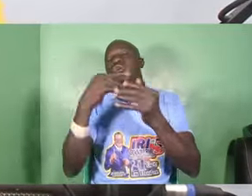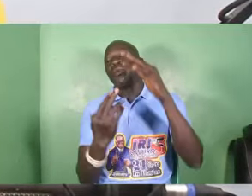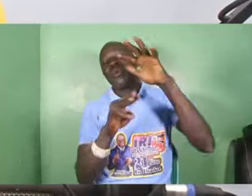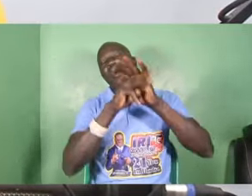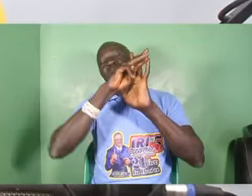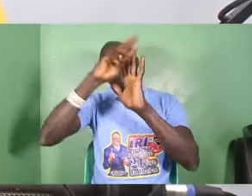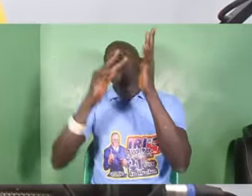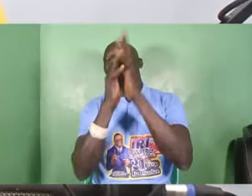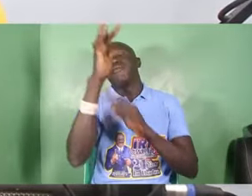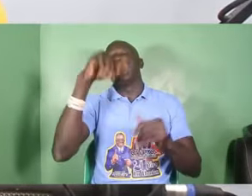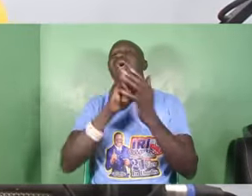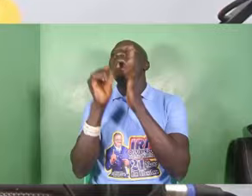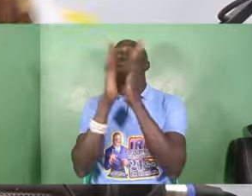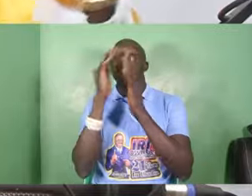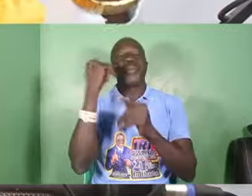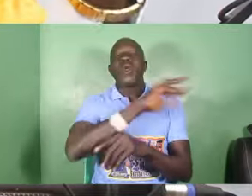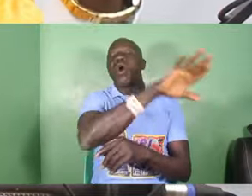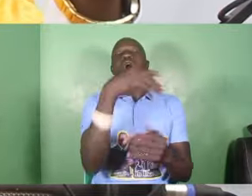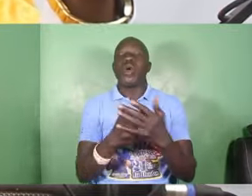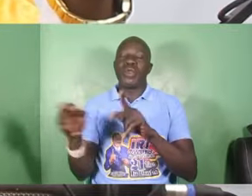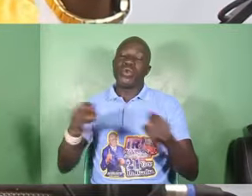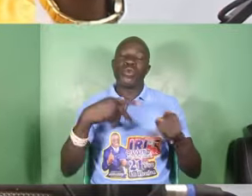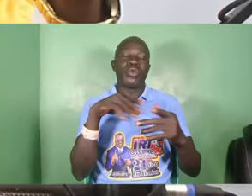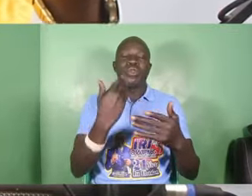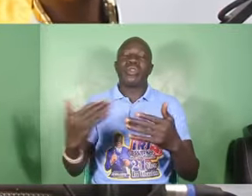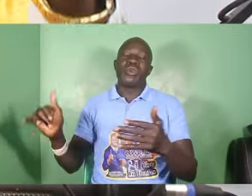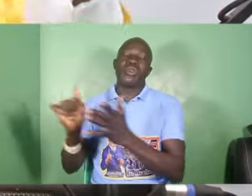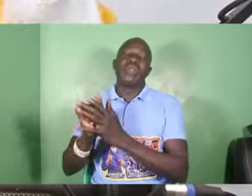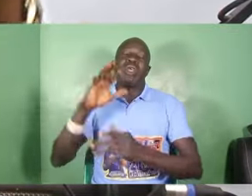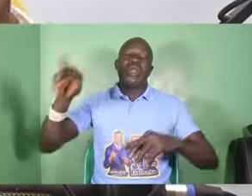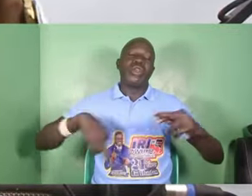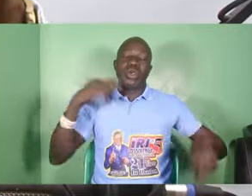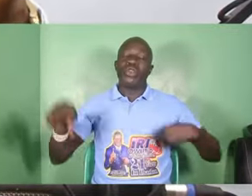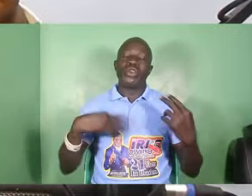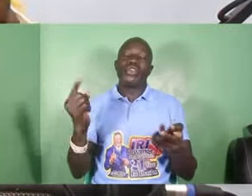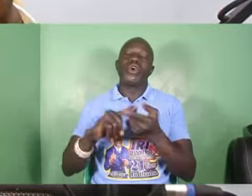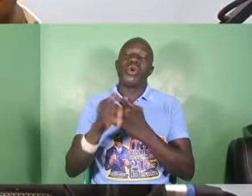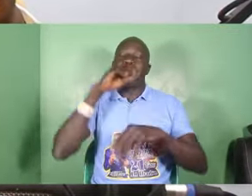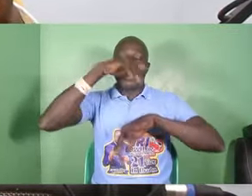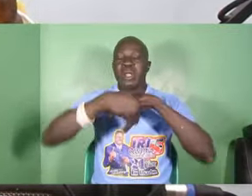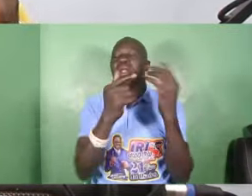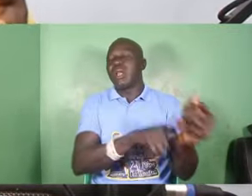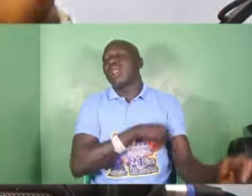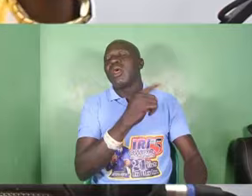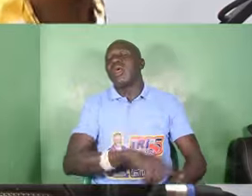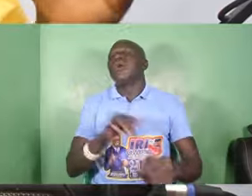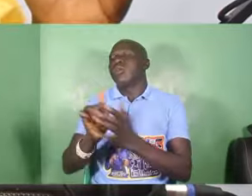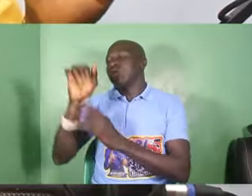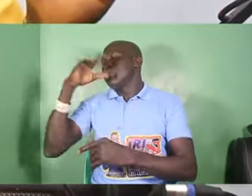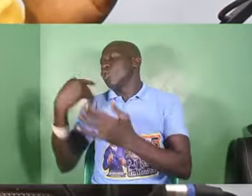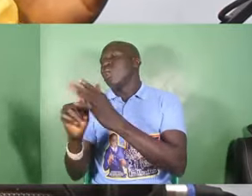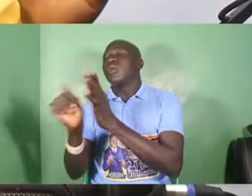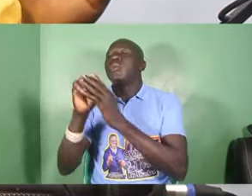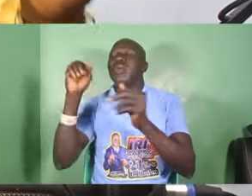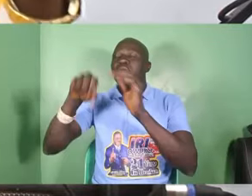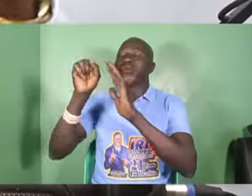Amen. Gbàdúrà. I pray. Gbé tẹ́ ṣe ń kayọ̀ lónìí. For everyone doing things on fire. Ayọ̀ ni a dalẹ̀ lórí. Amen. Èyí tẹ́ ń kalẹ̀ kò fún